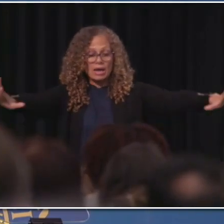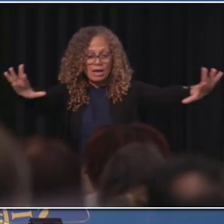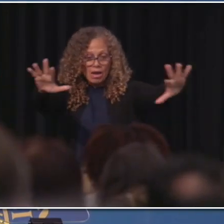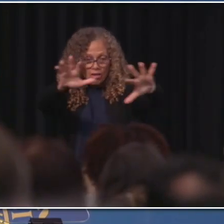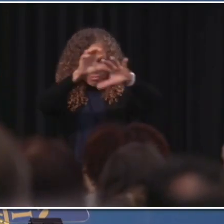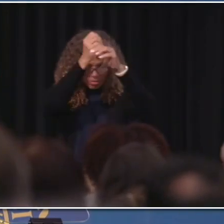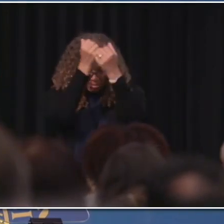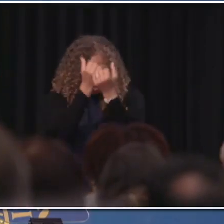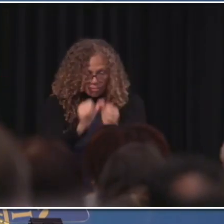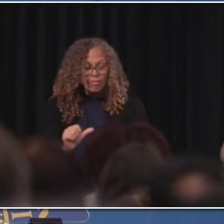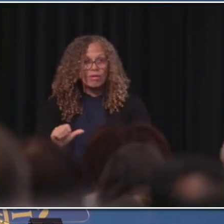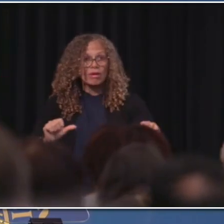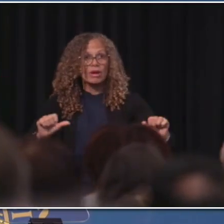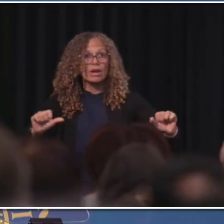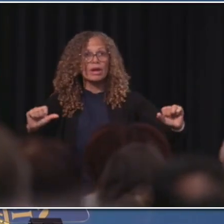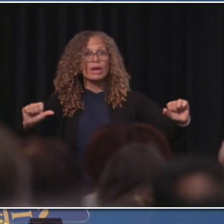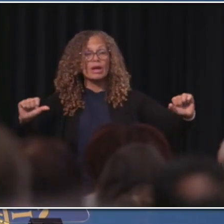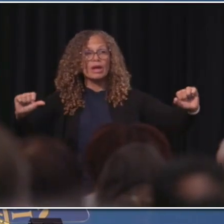land of the